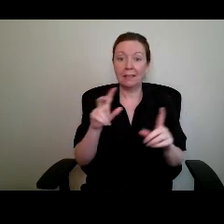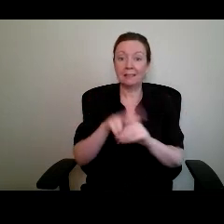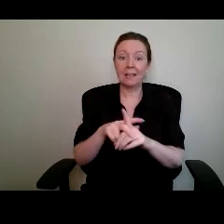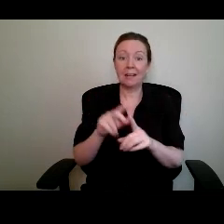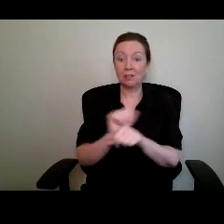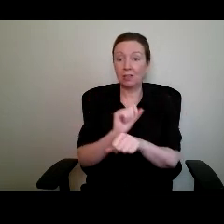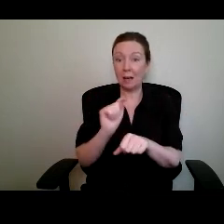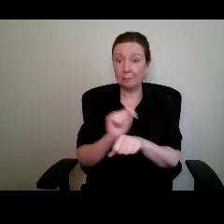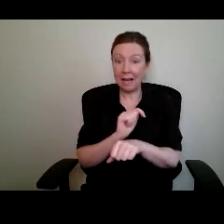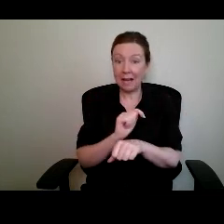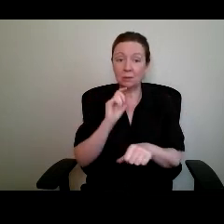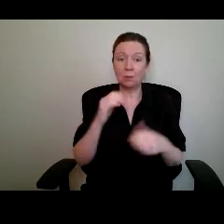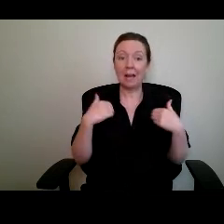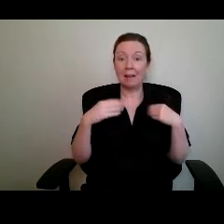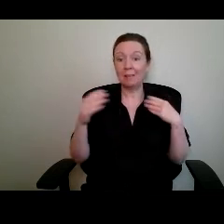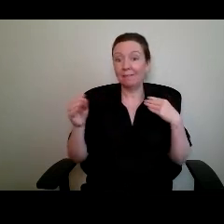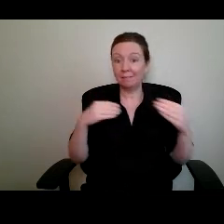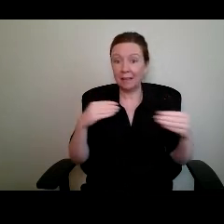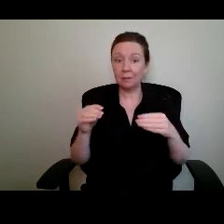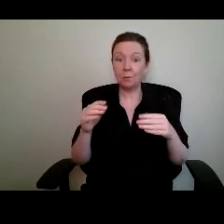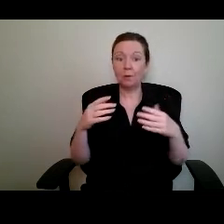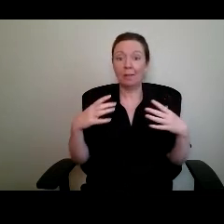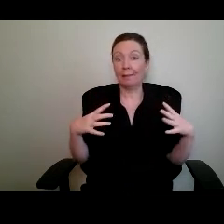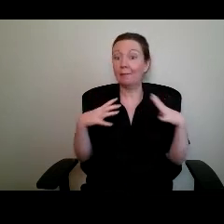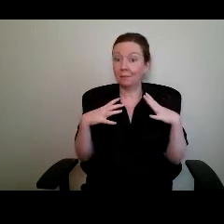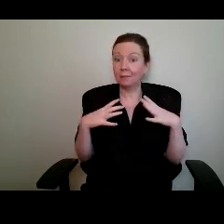or having flexible leave usage.